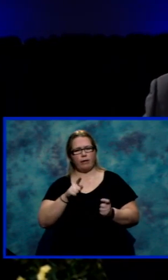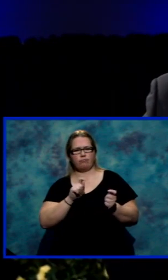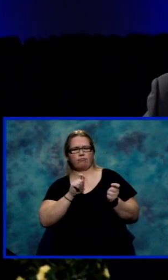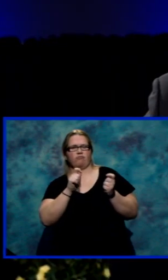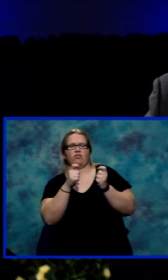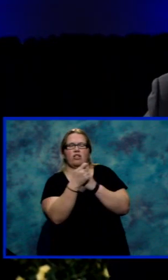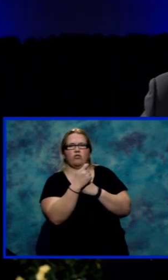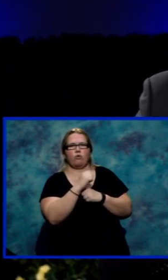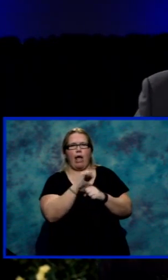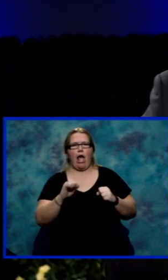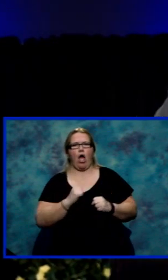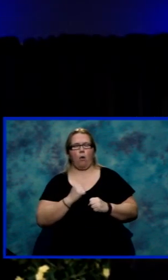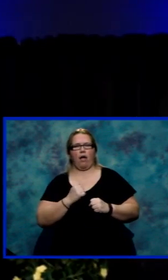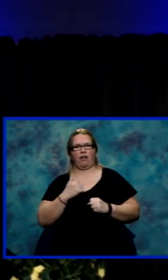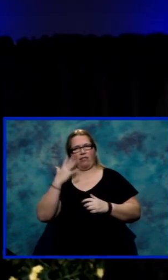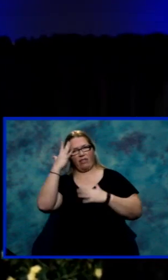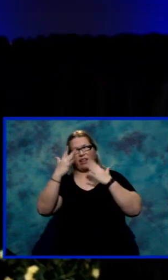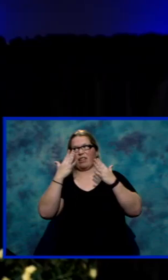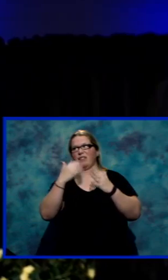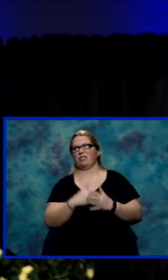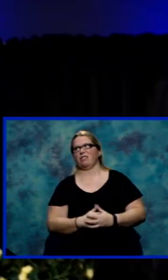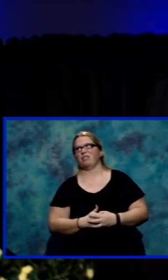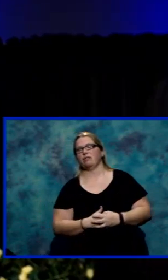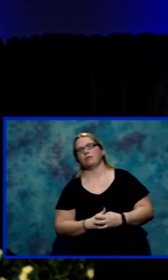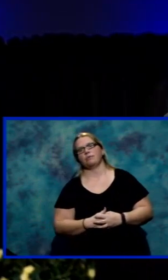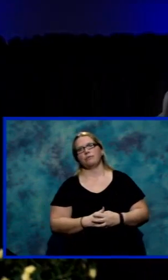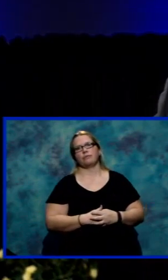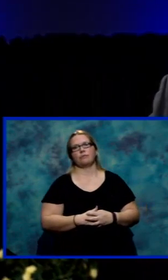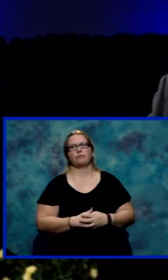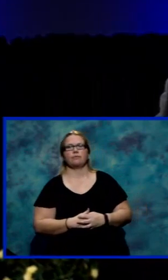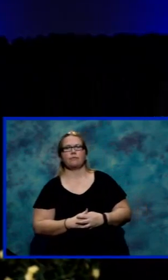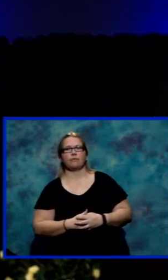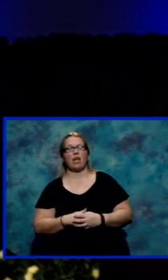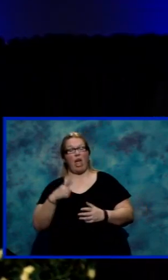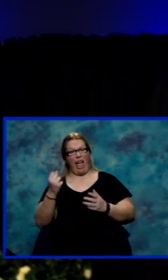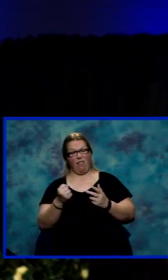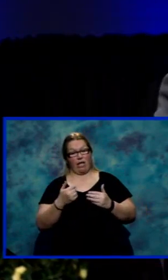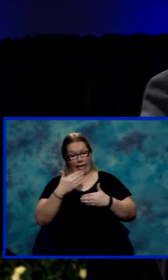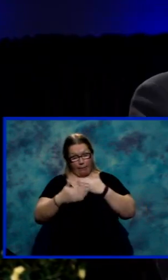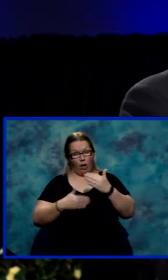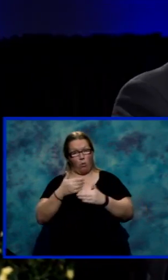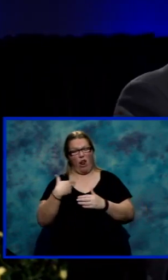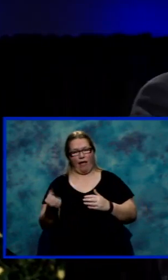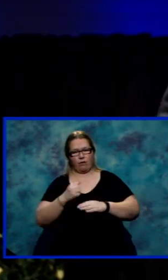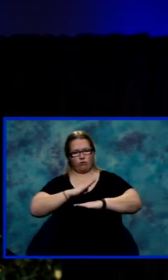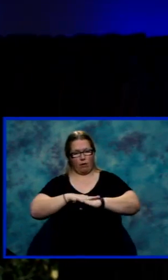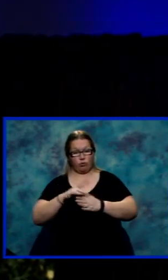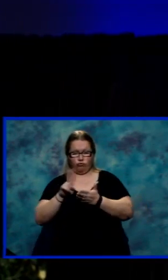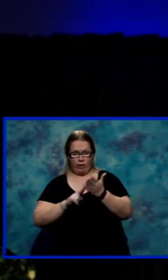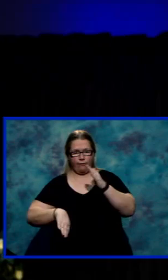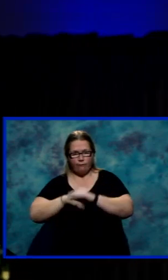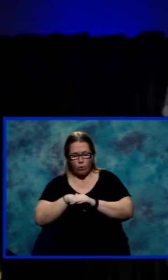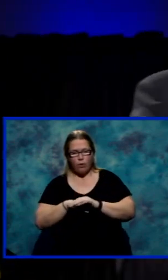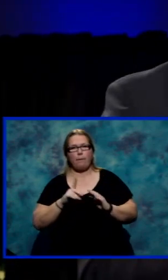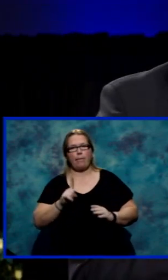thinking. Well, she goes on, the Bible says she has another child, and it keeps on going. We don't have the time to go and read it through all.